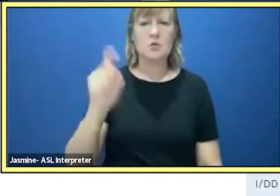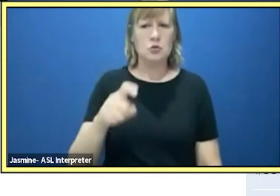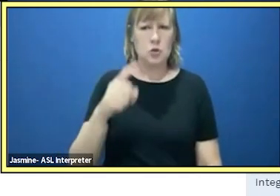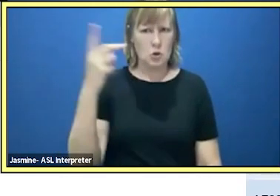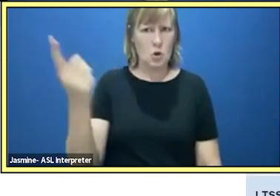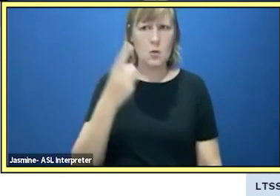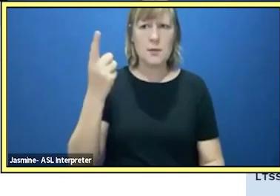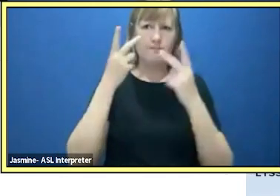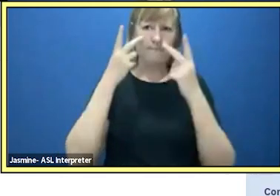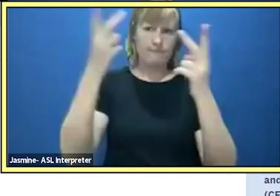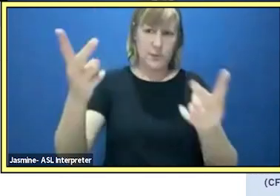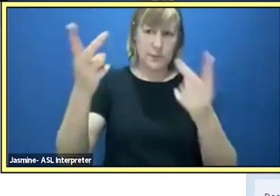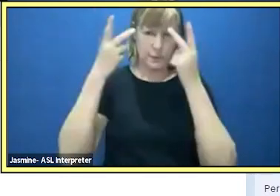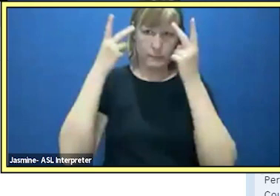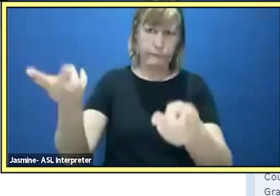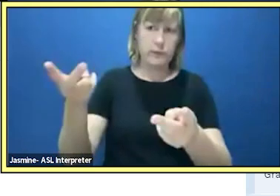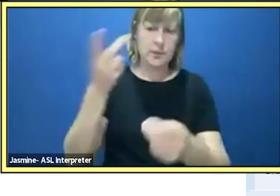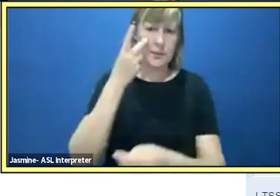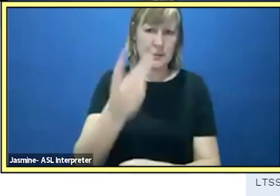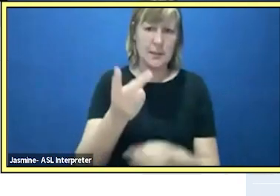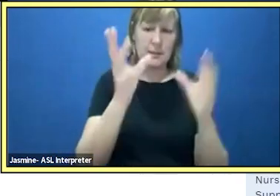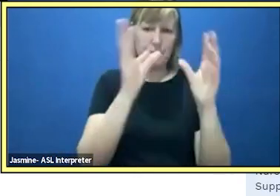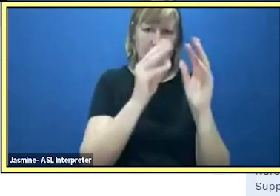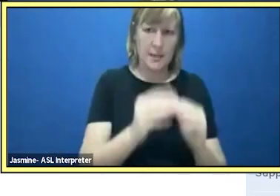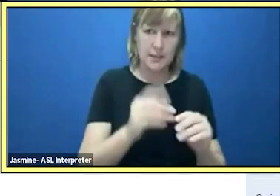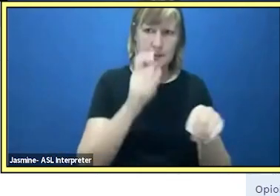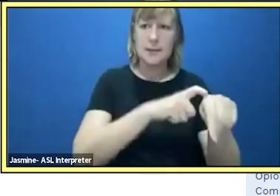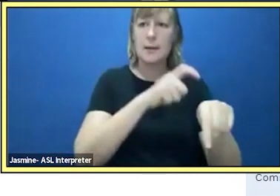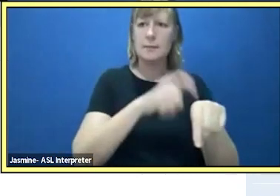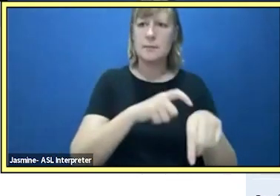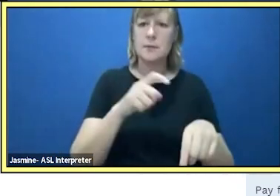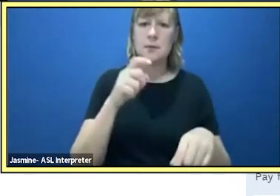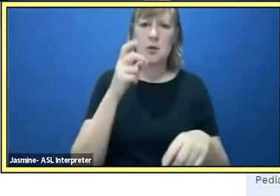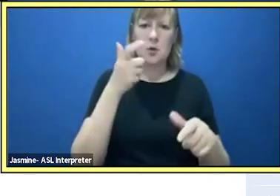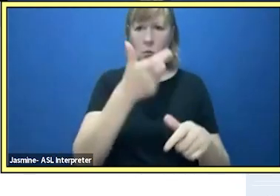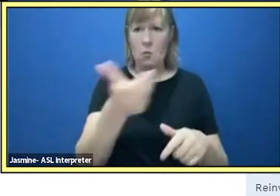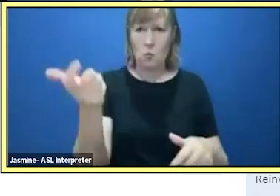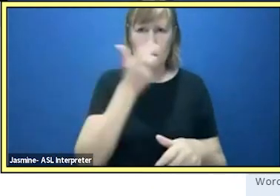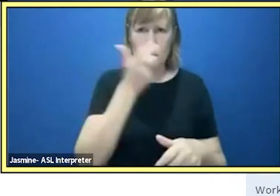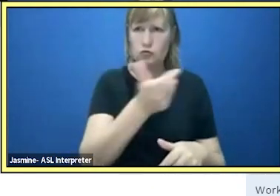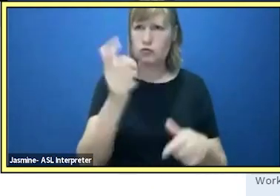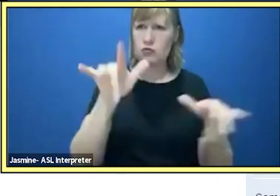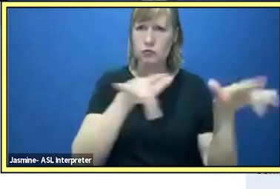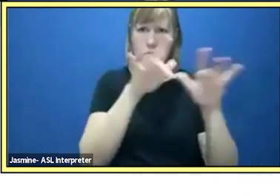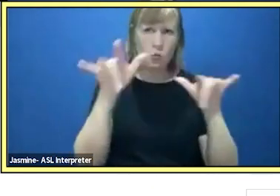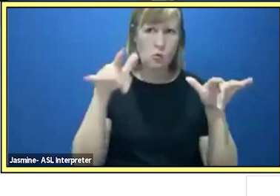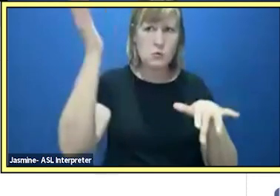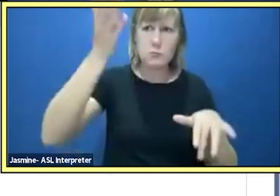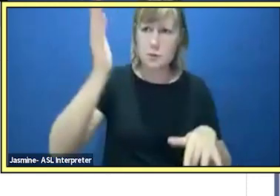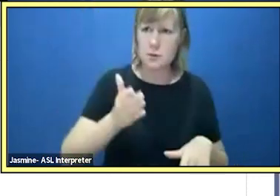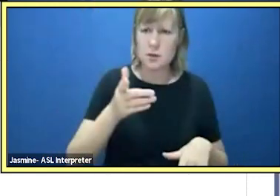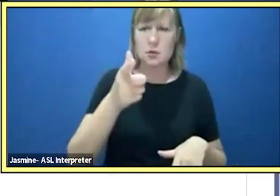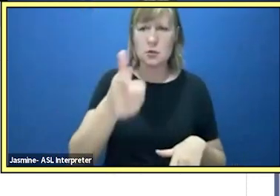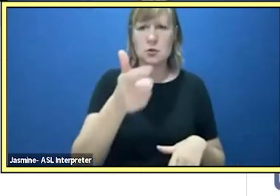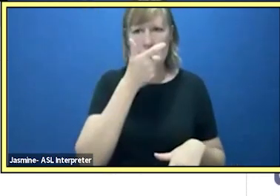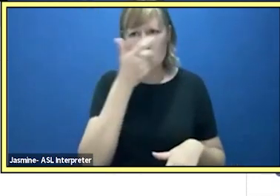kept. Most of our presentations are up there with recordings. And so it's a great place if you're coming in